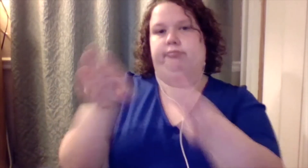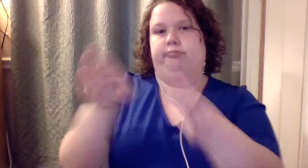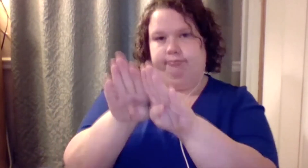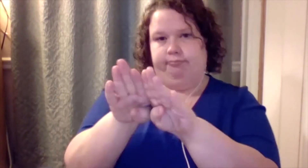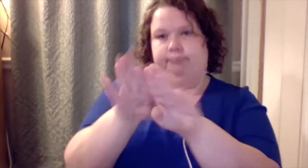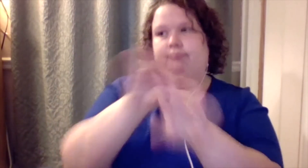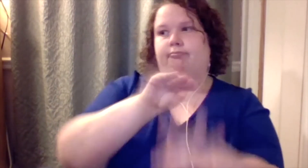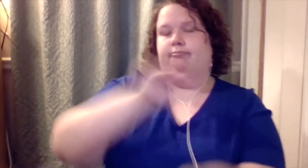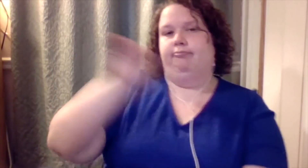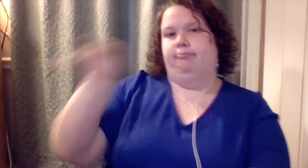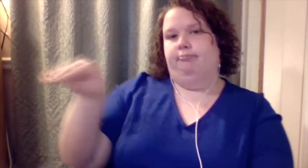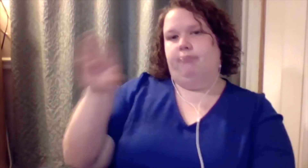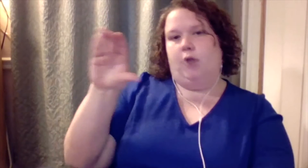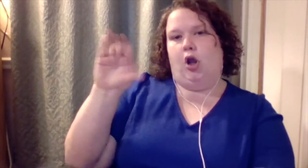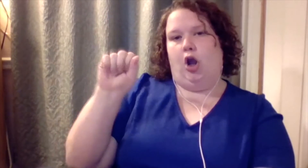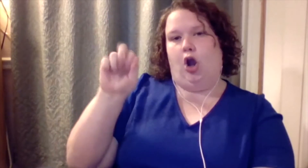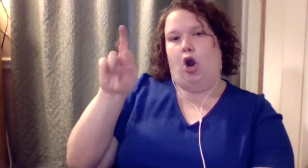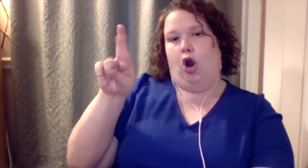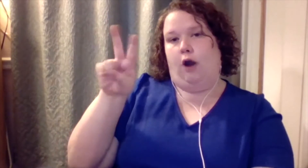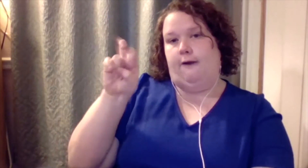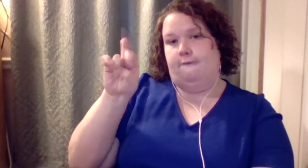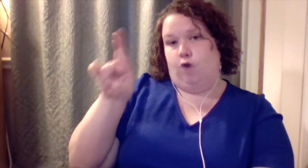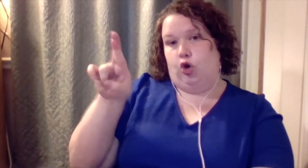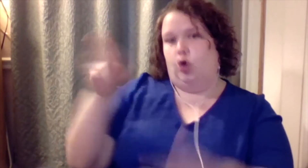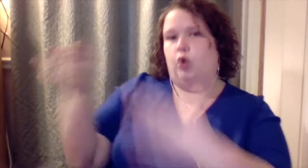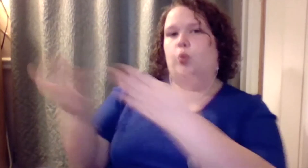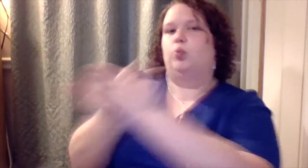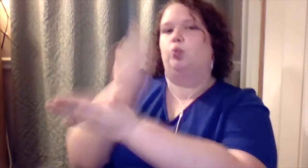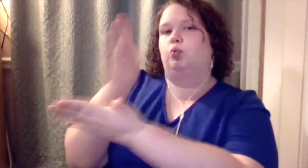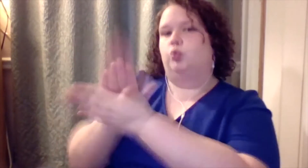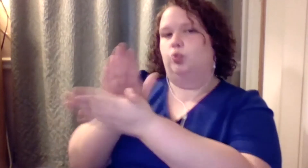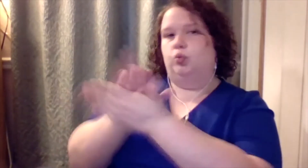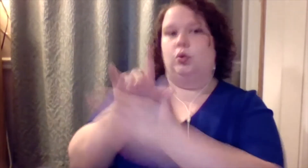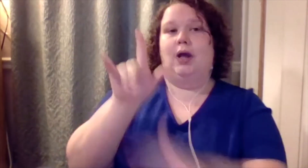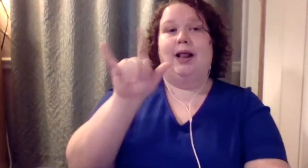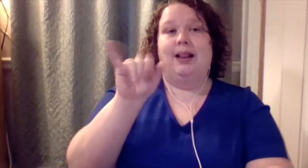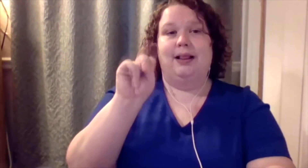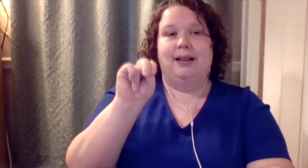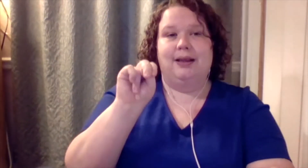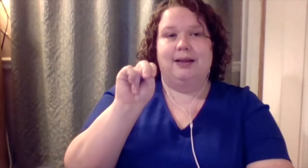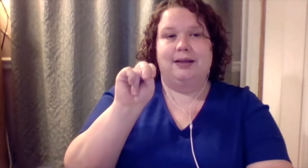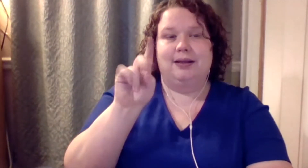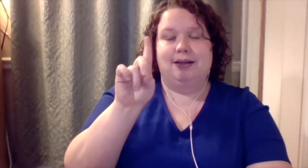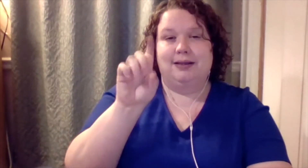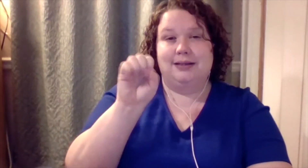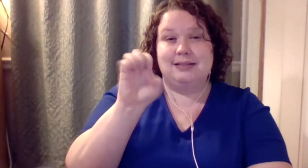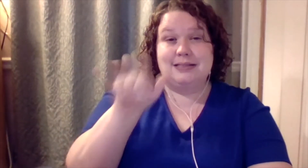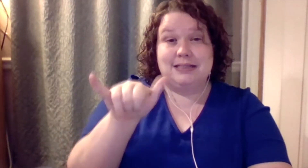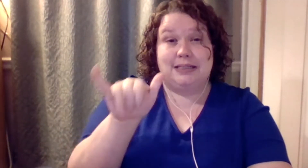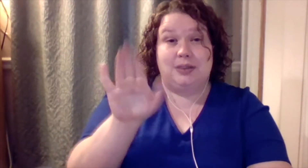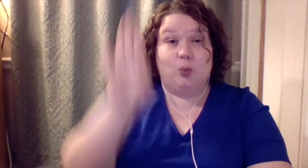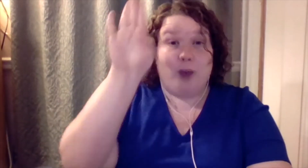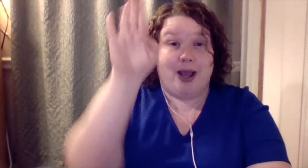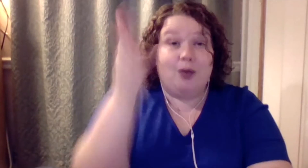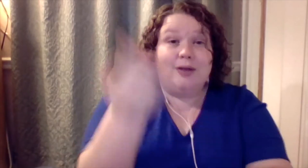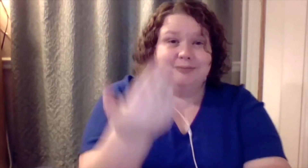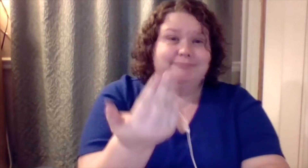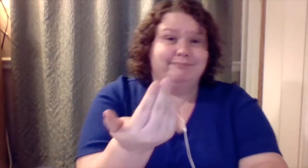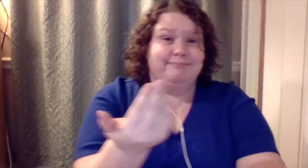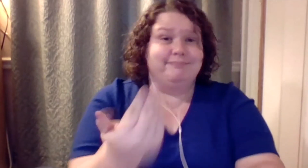I think that stuff is to come. So Lindsay, I see you have your hand raised. Definitely want to hear what you have to say. Thank